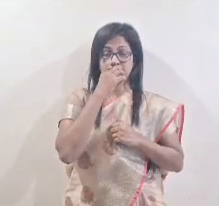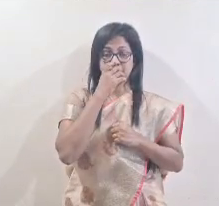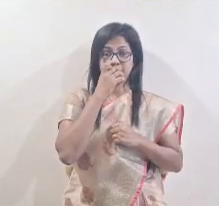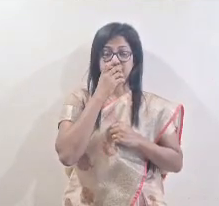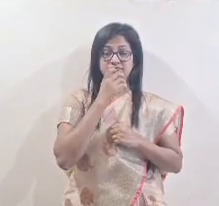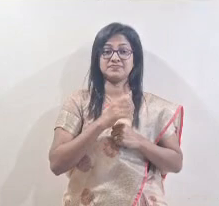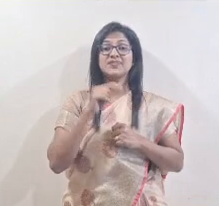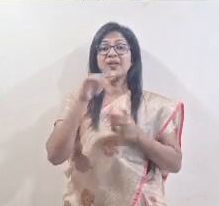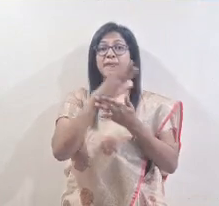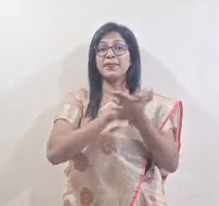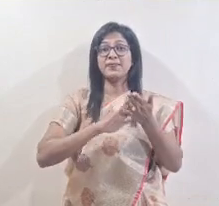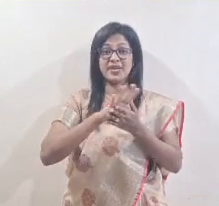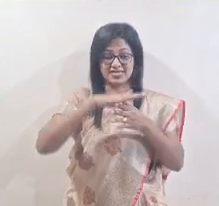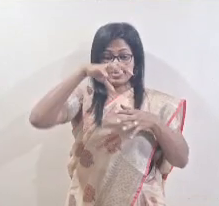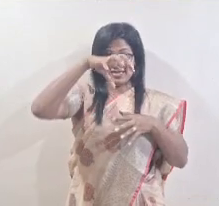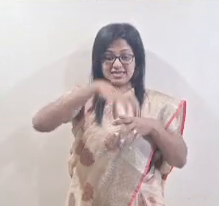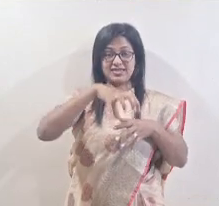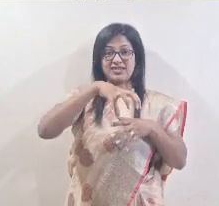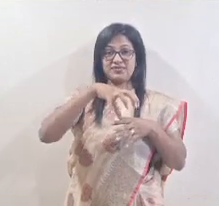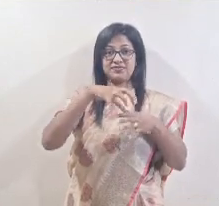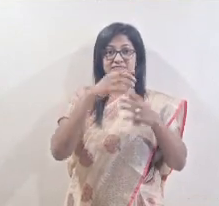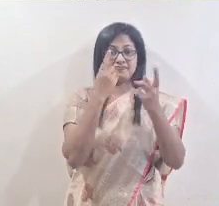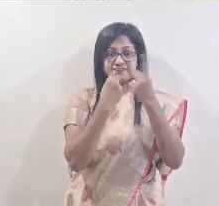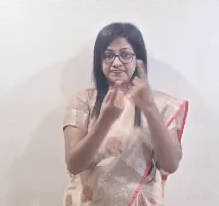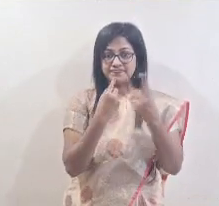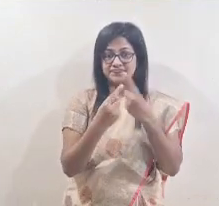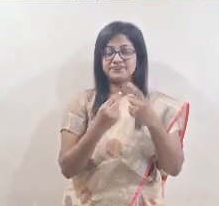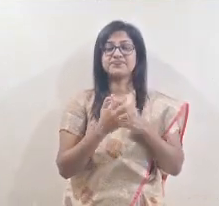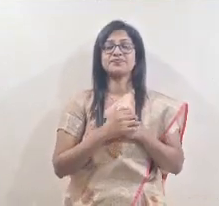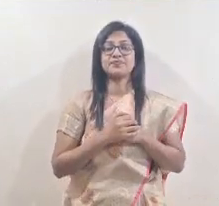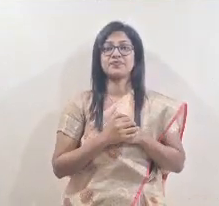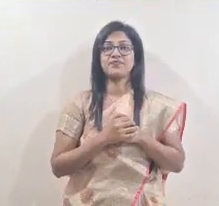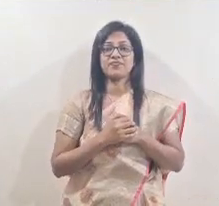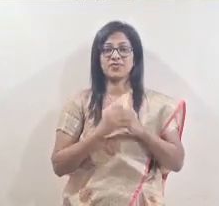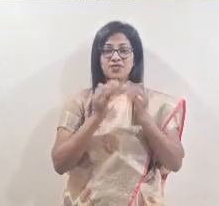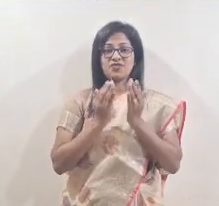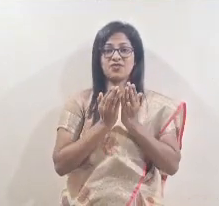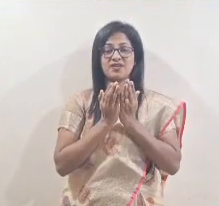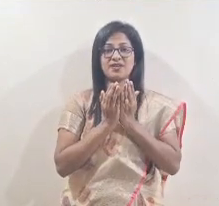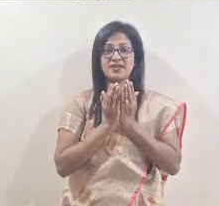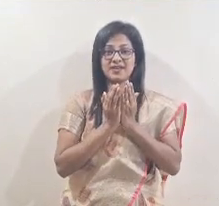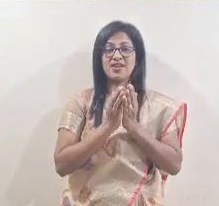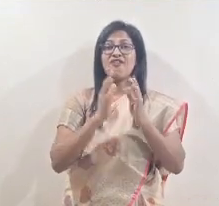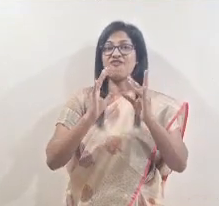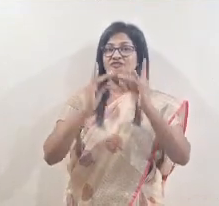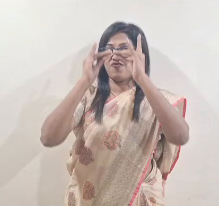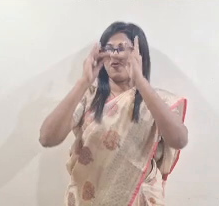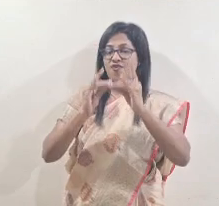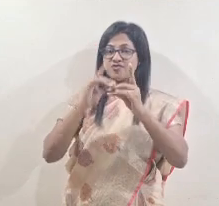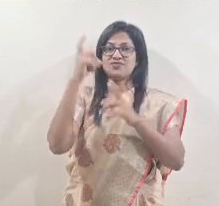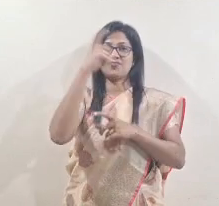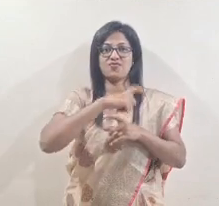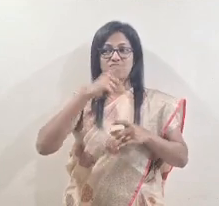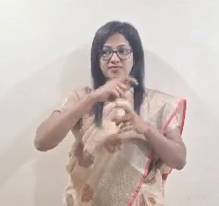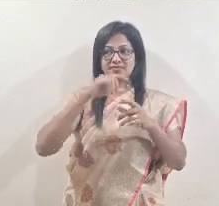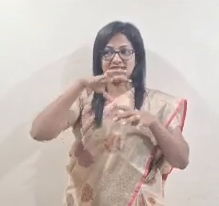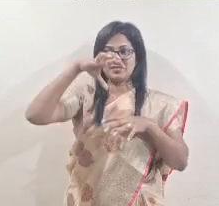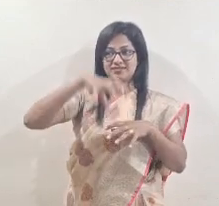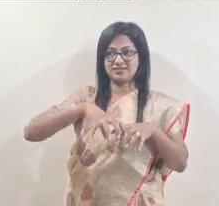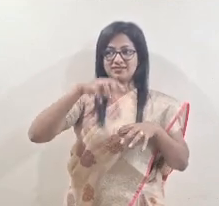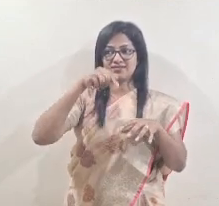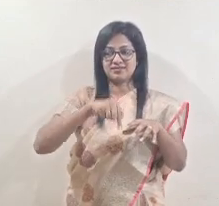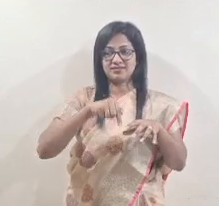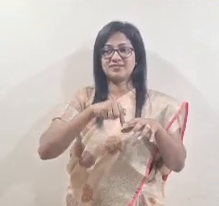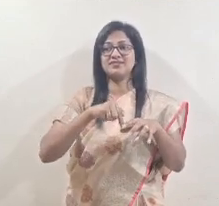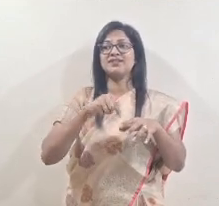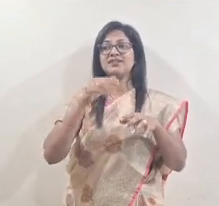So for a basic station analysis, this is just about the Fort Kochi station. This is the major station